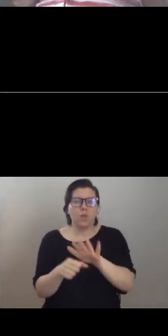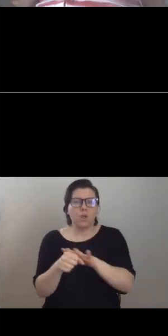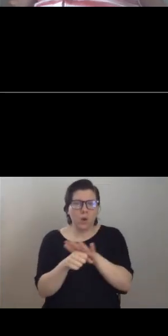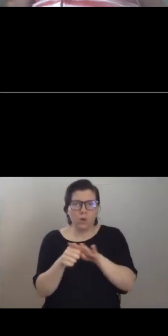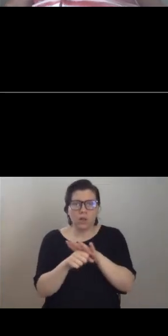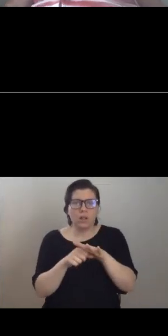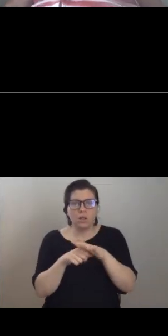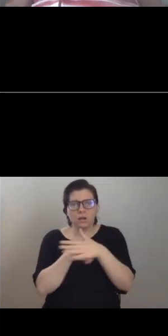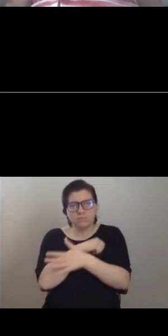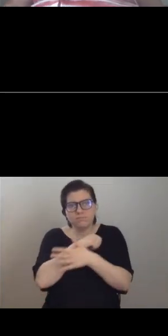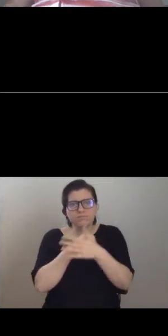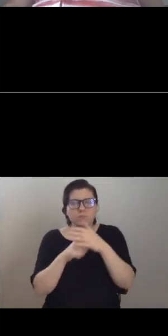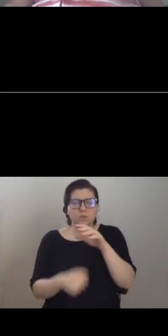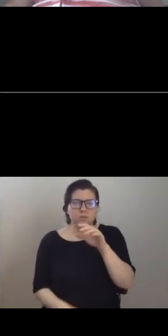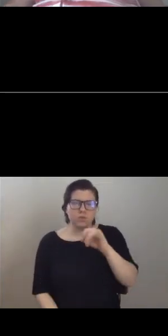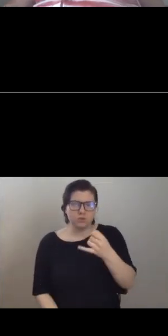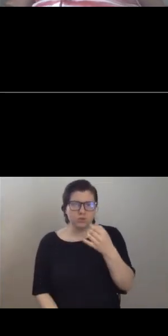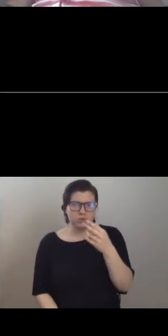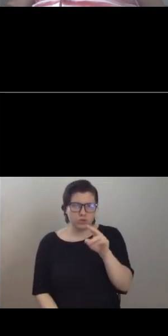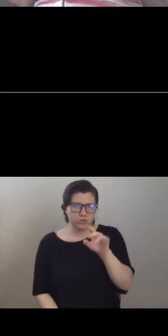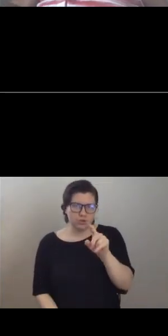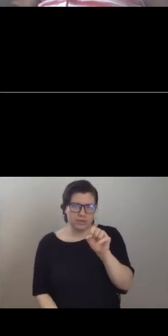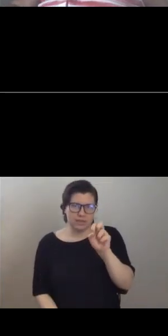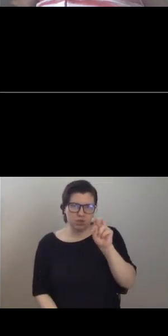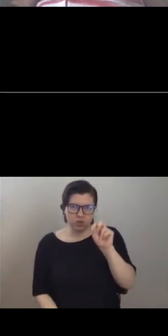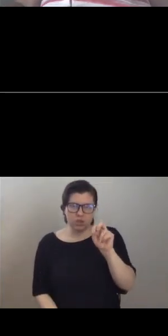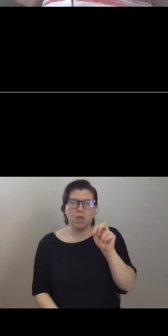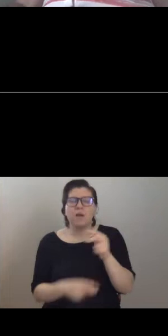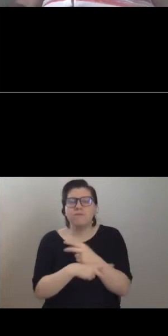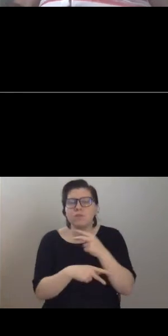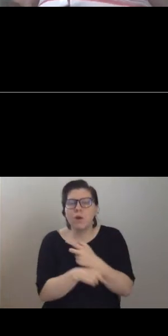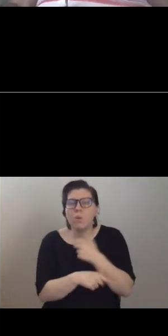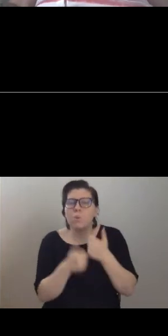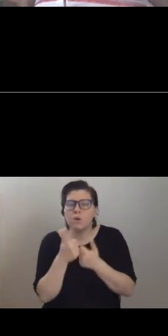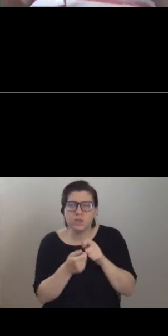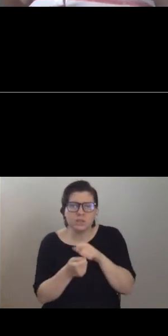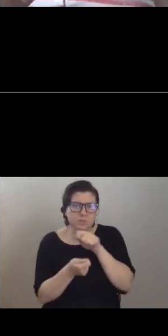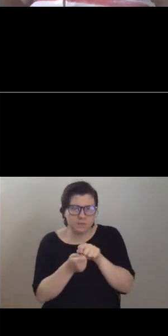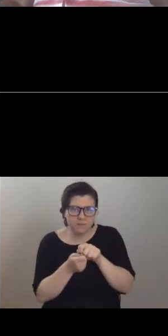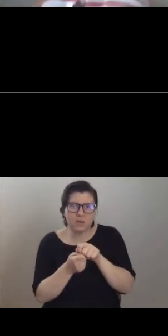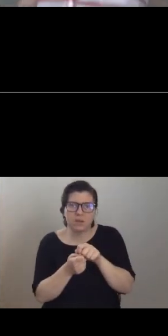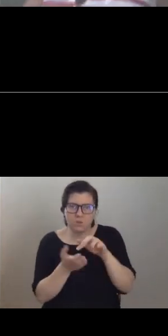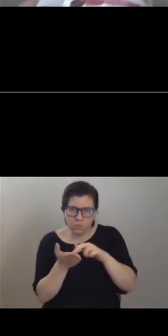jurisdiction and find out what's specific in your area.